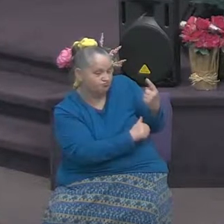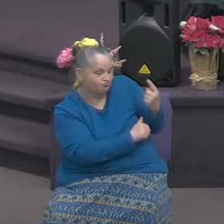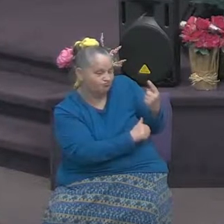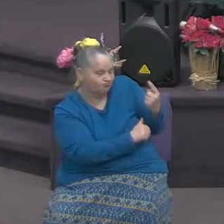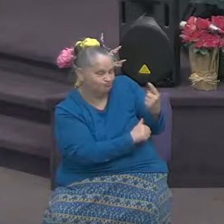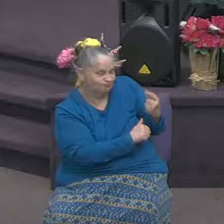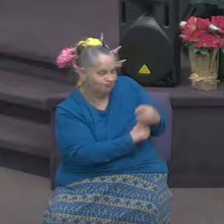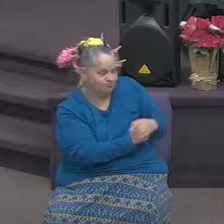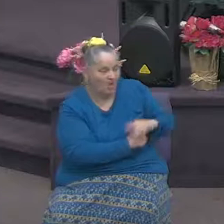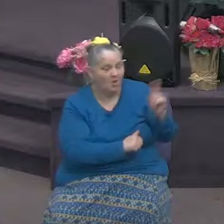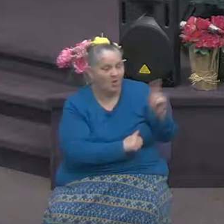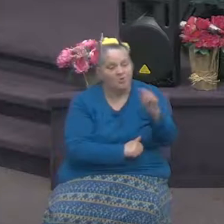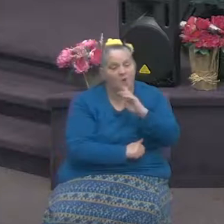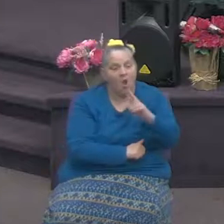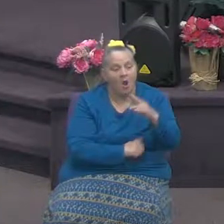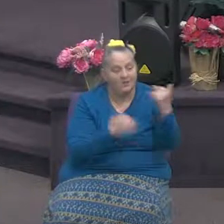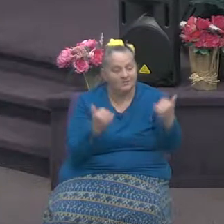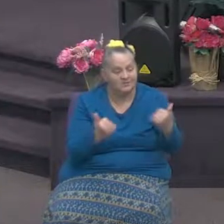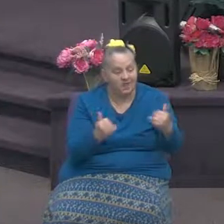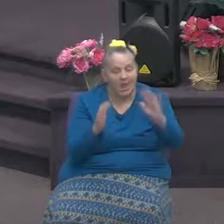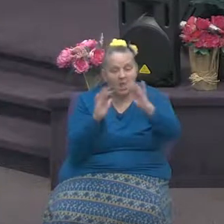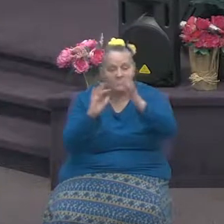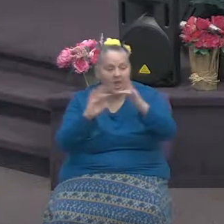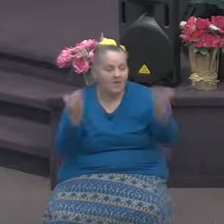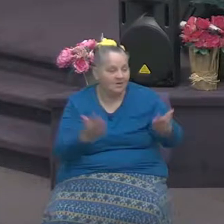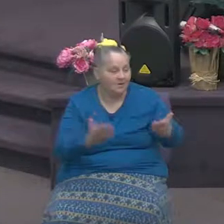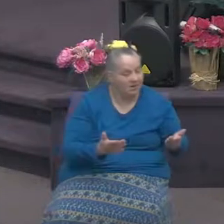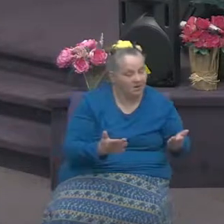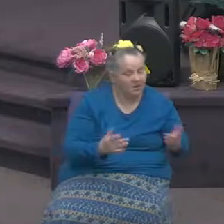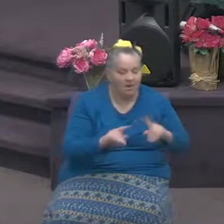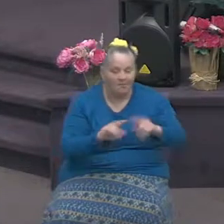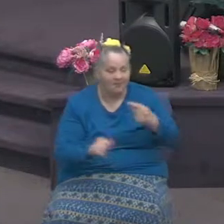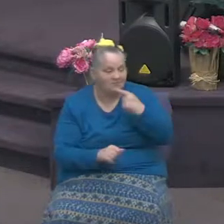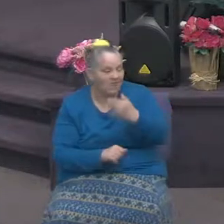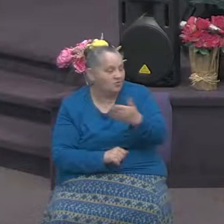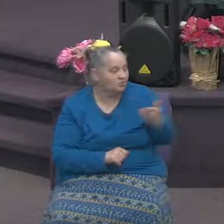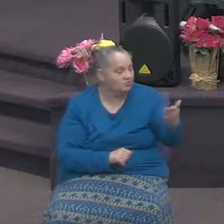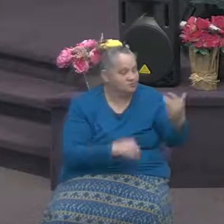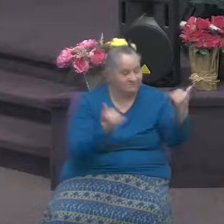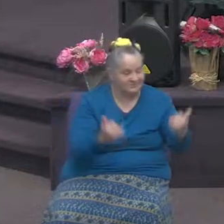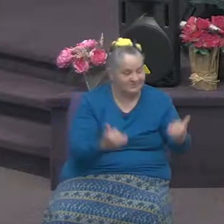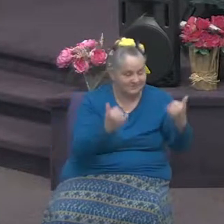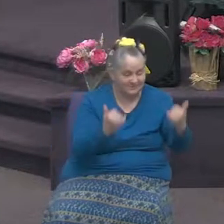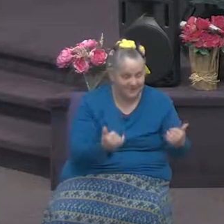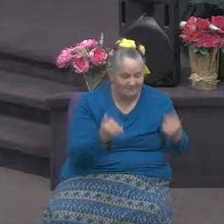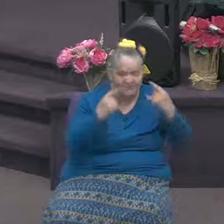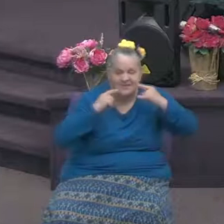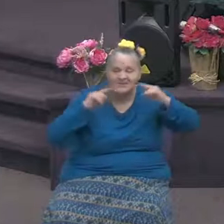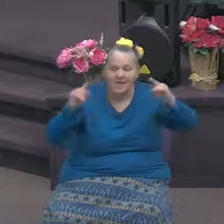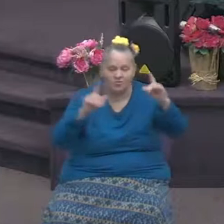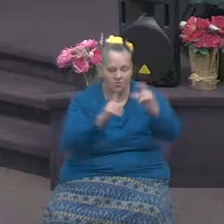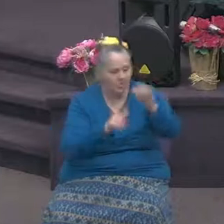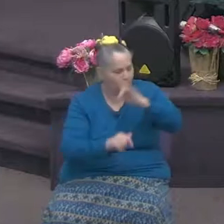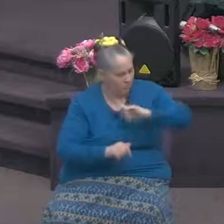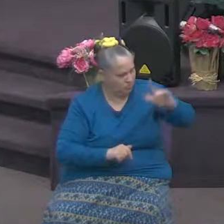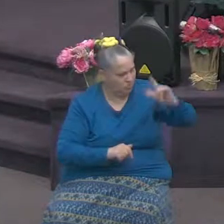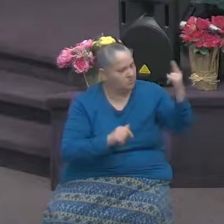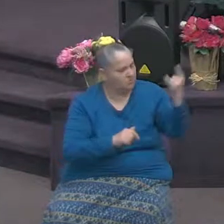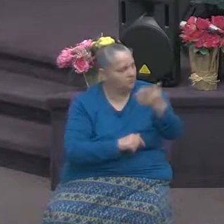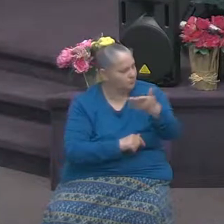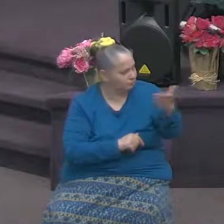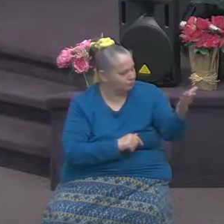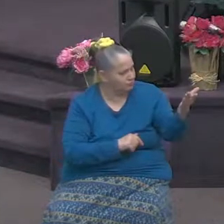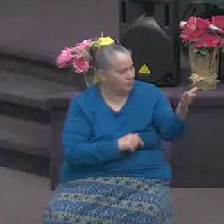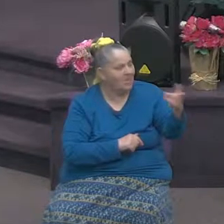You see, I don't know where you're at today, online or in this room, but I'm telling you today, I'm declaring the word of the Lord to you